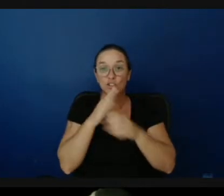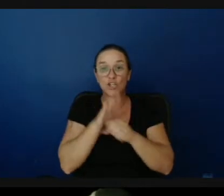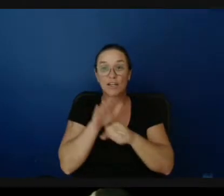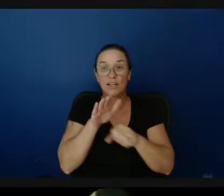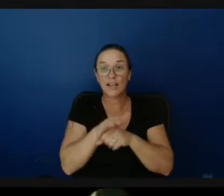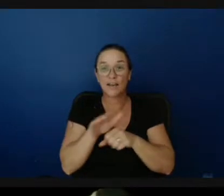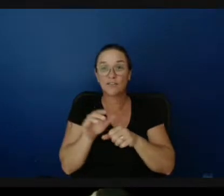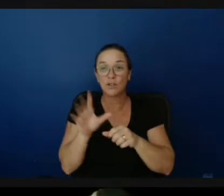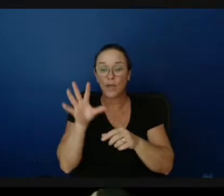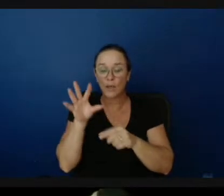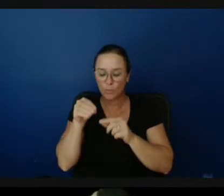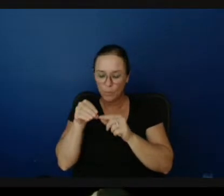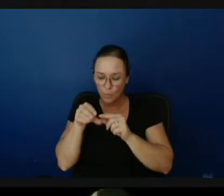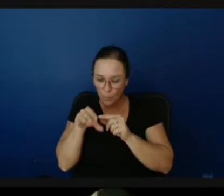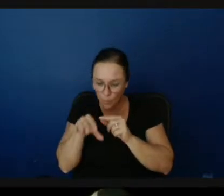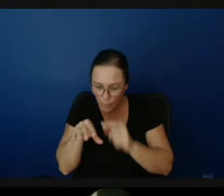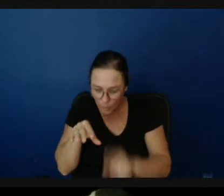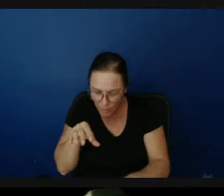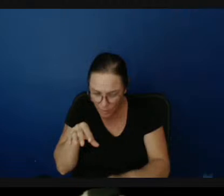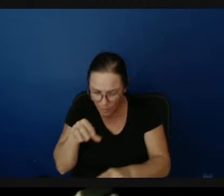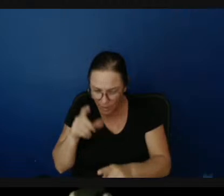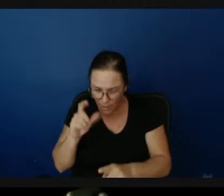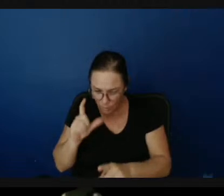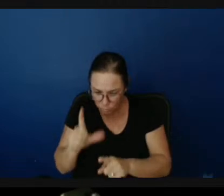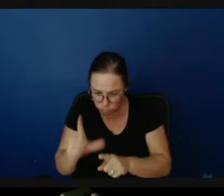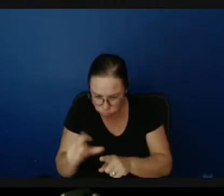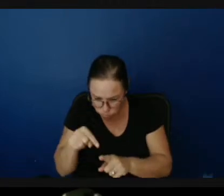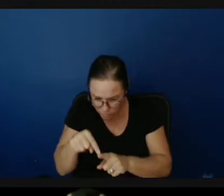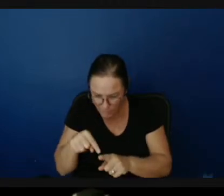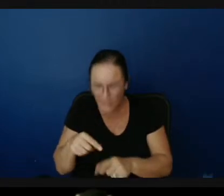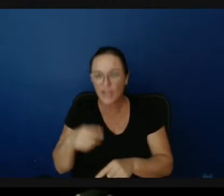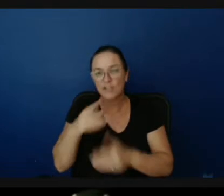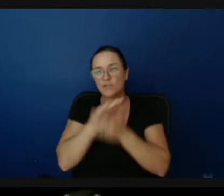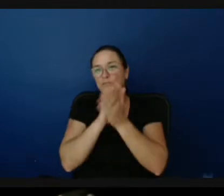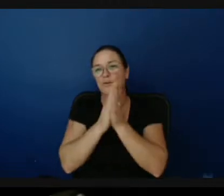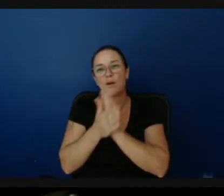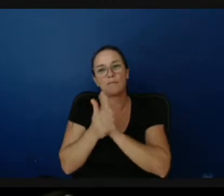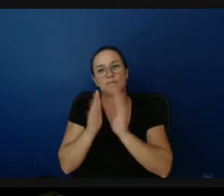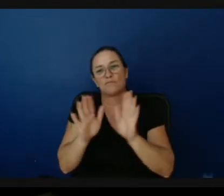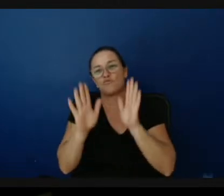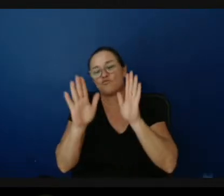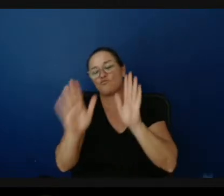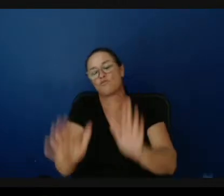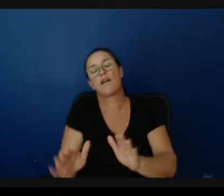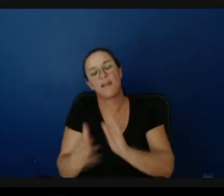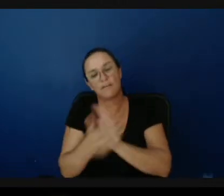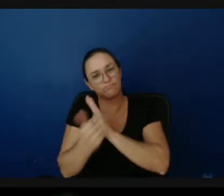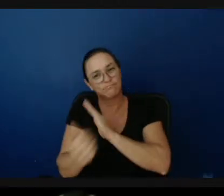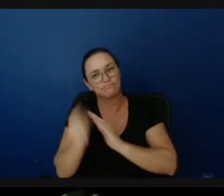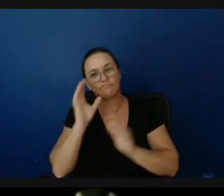on this. So good job, Yvonne. She's turned into a great photographer. Yeah.